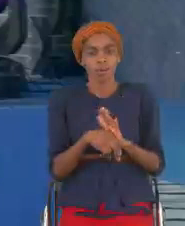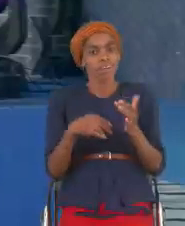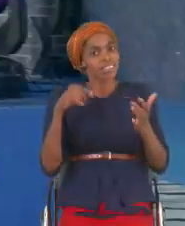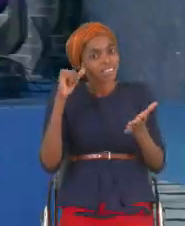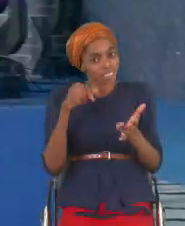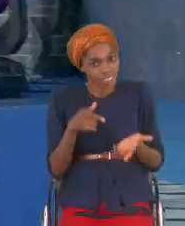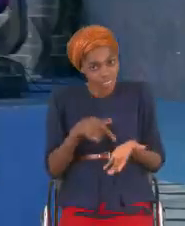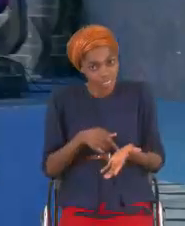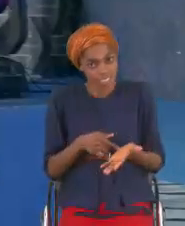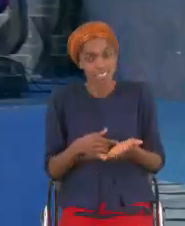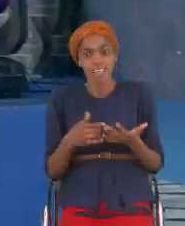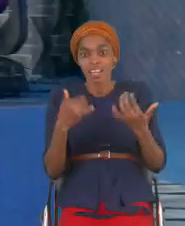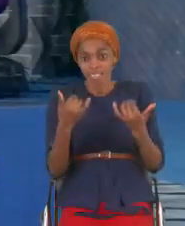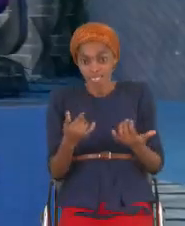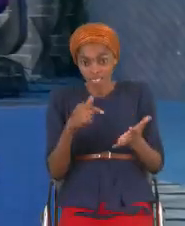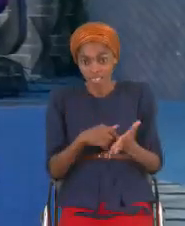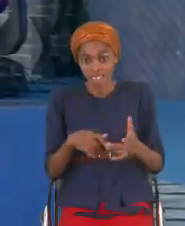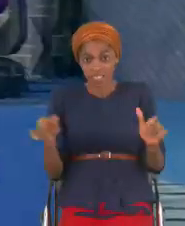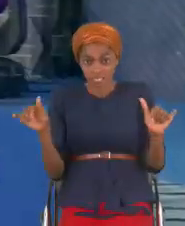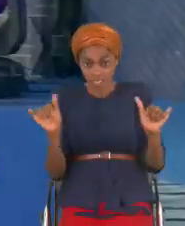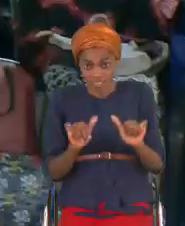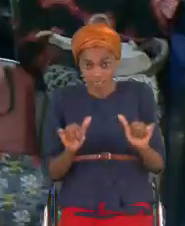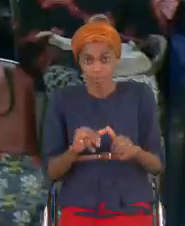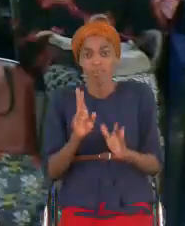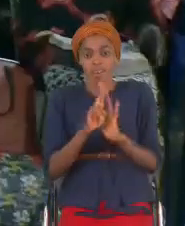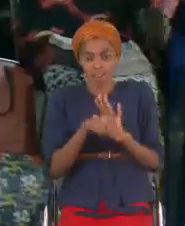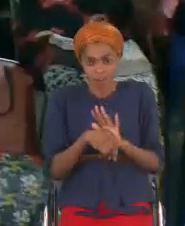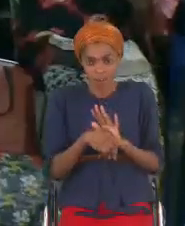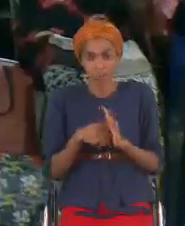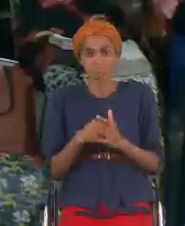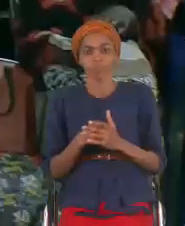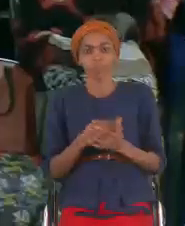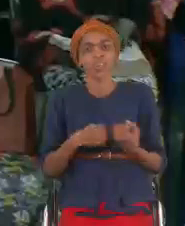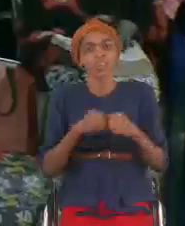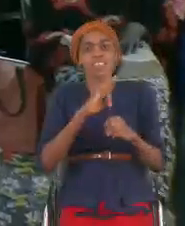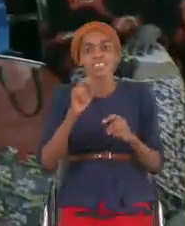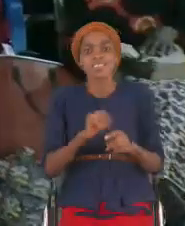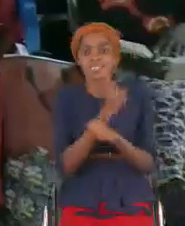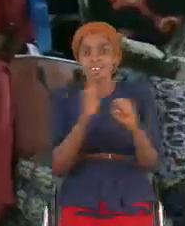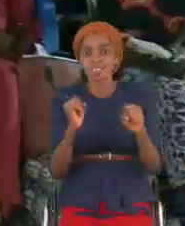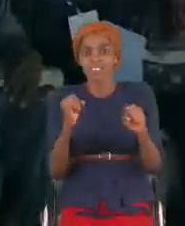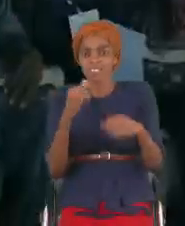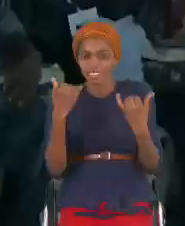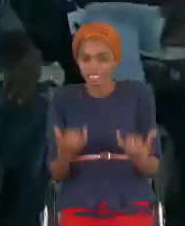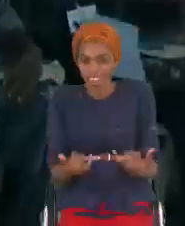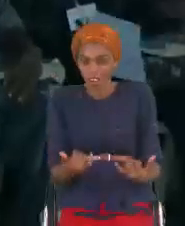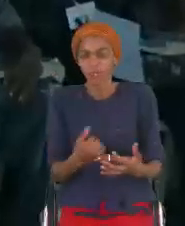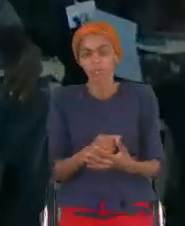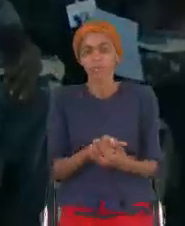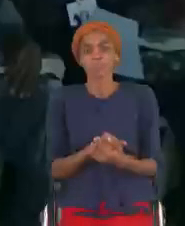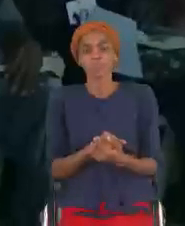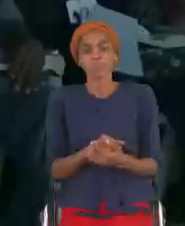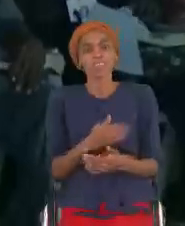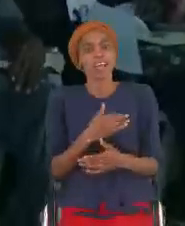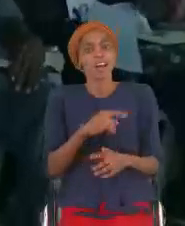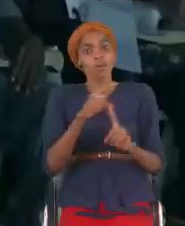hour, when is your salvation? This same hour. When is your freedom? This same hour. And